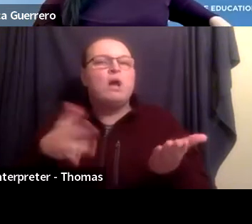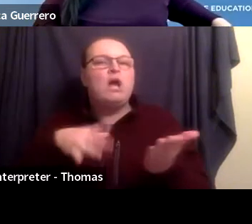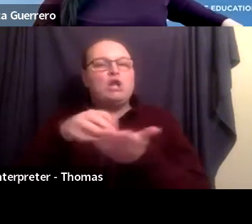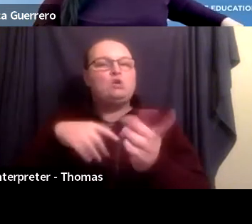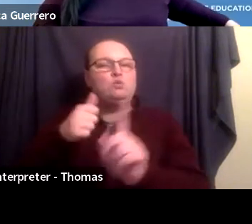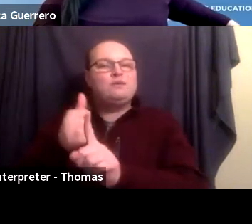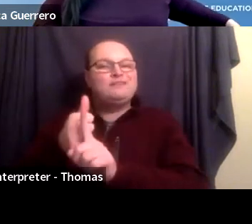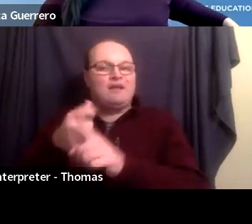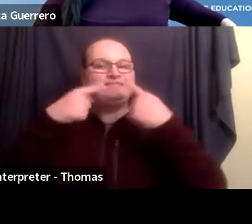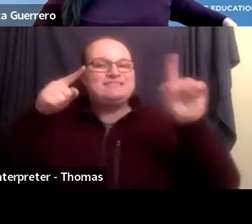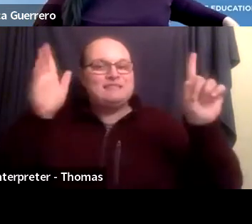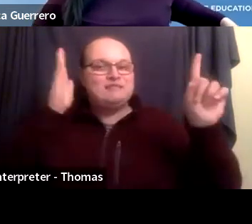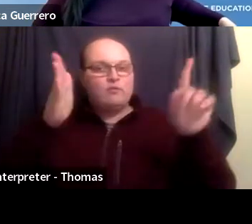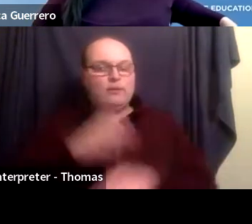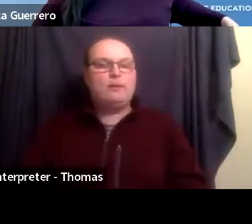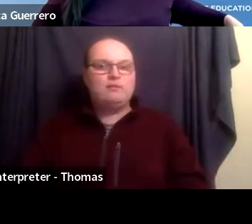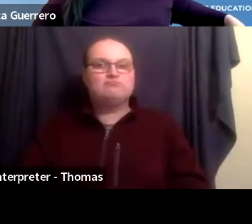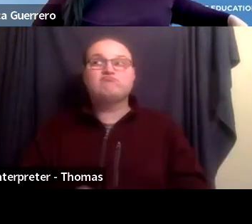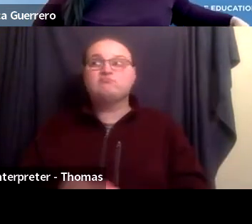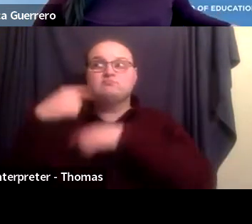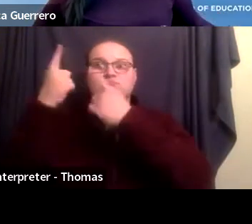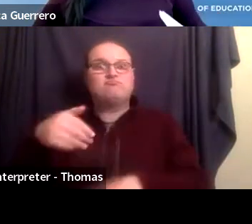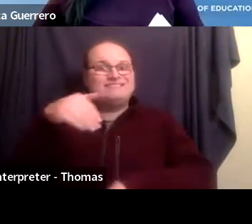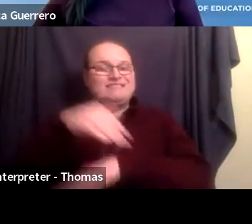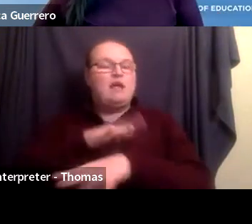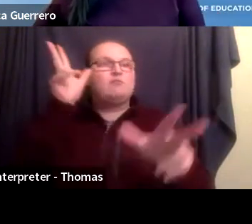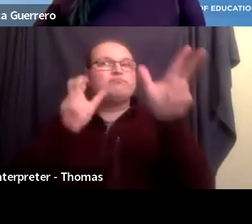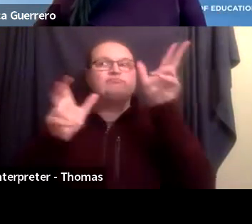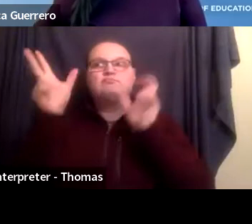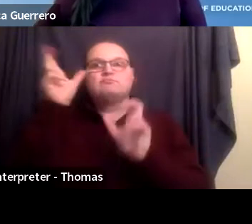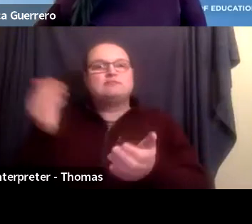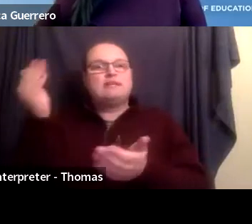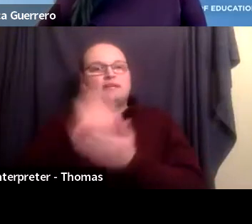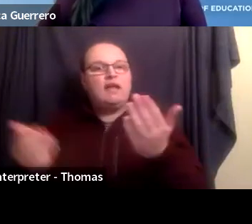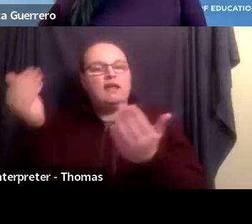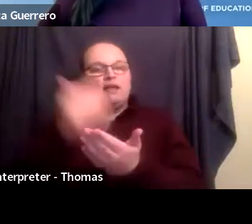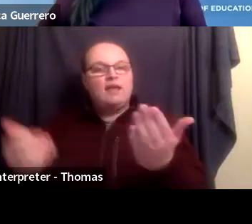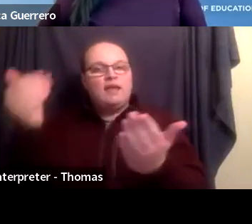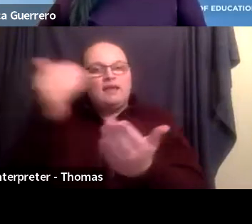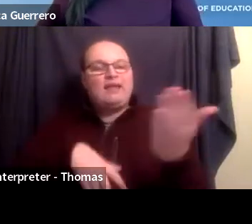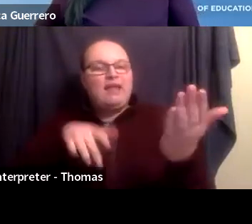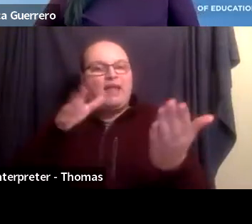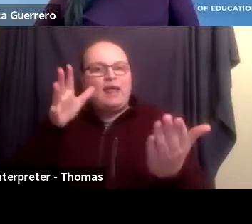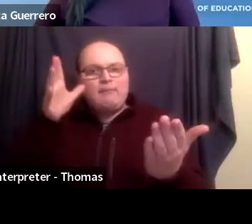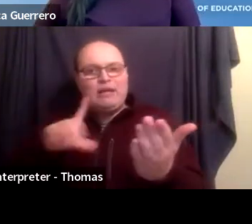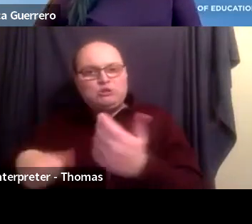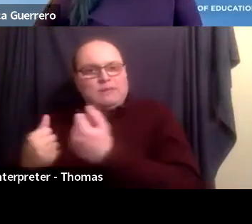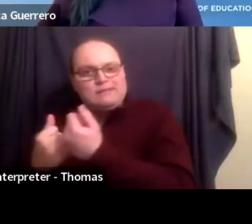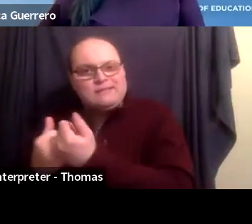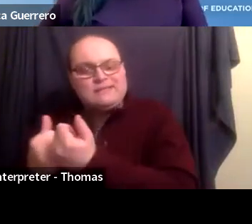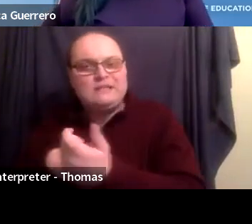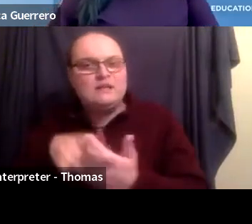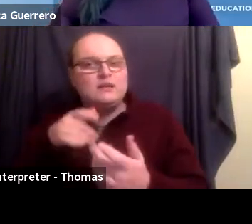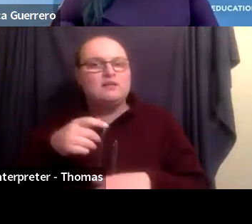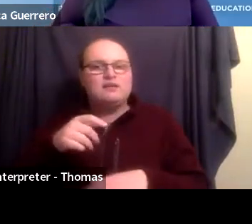evening supporting Pointer Ridge and how you could raise